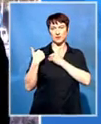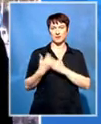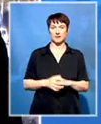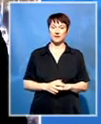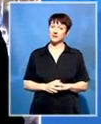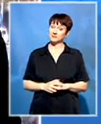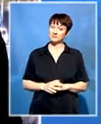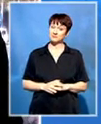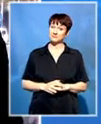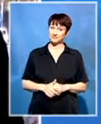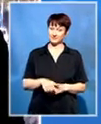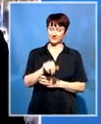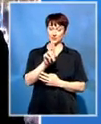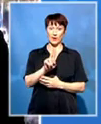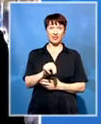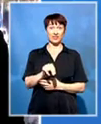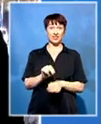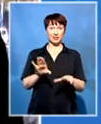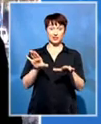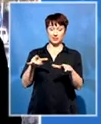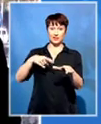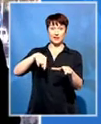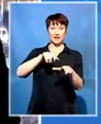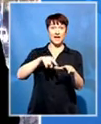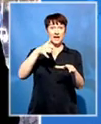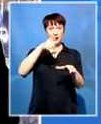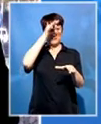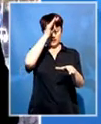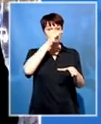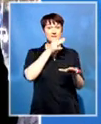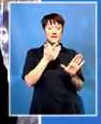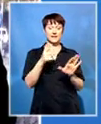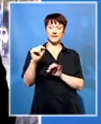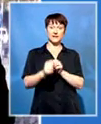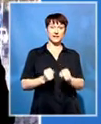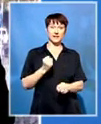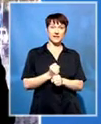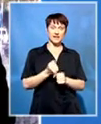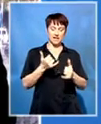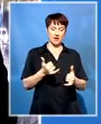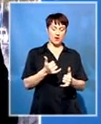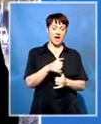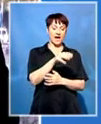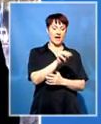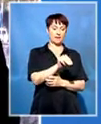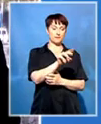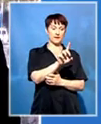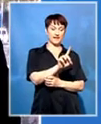about the UN body, 70 years on, we're moving from the MDGs to the SDGs. Has that